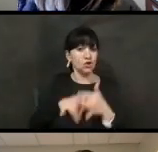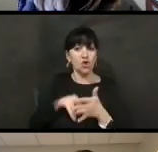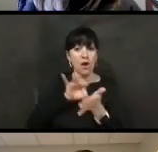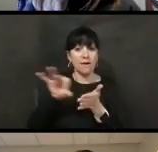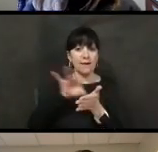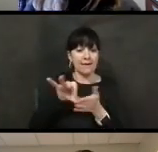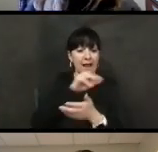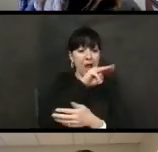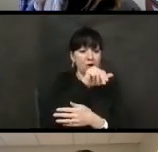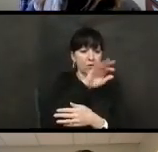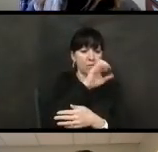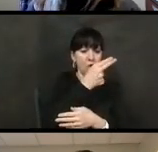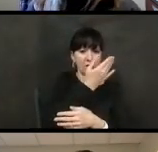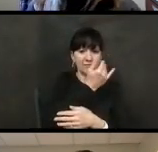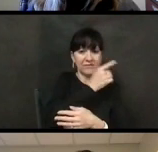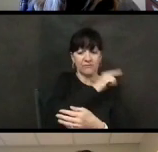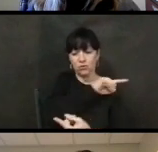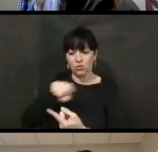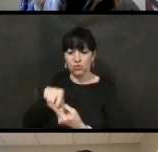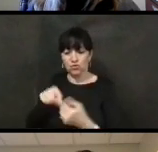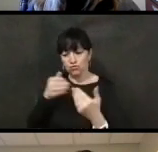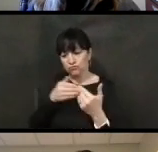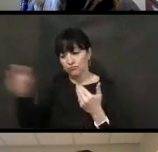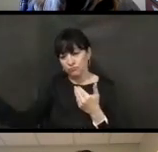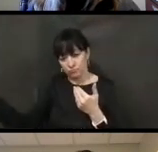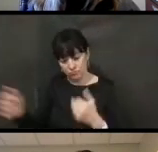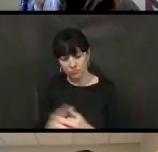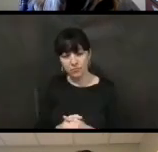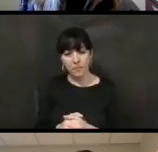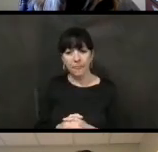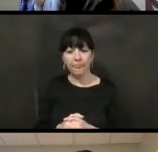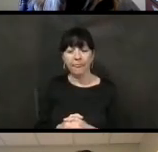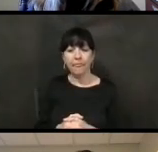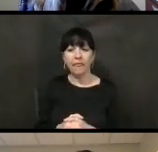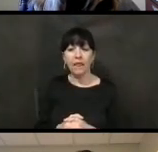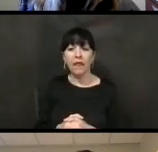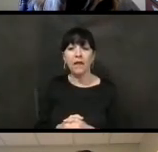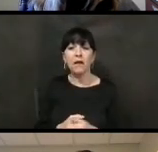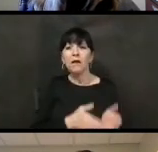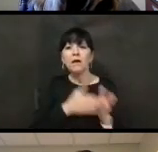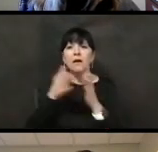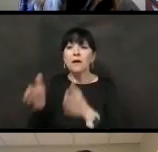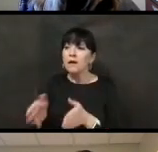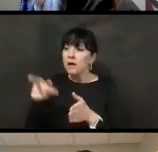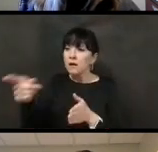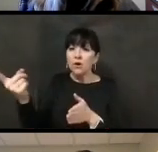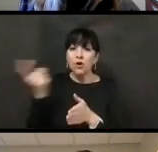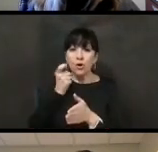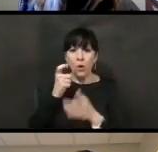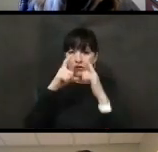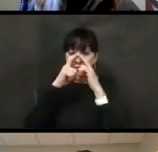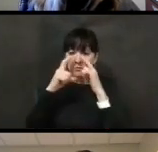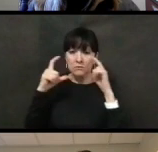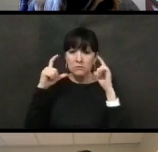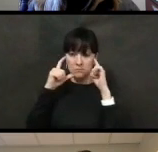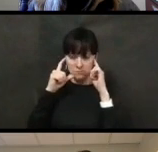Dr. Rattay, a question for you from Bill Kennedy about face coverings. Bill says that masks should be